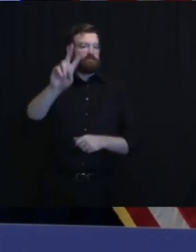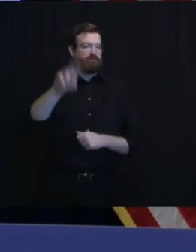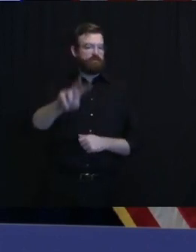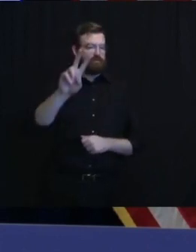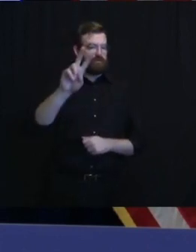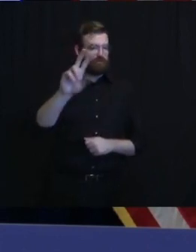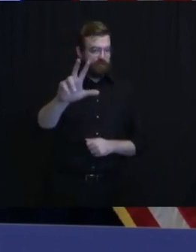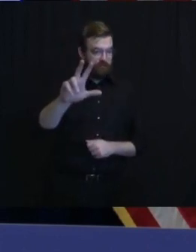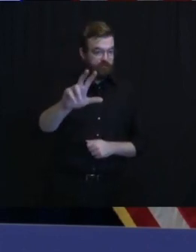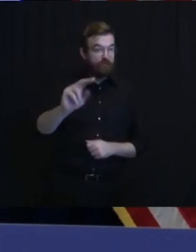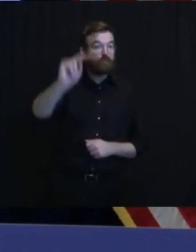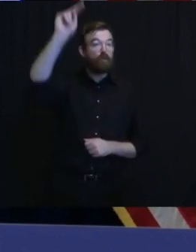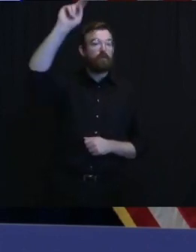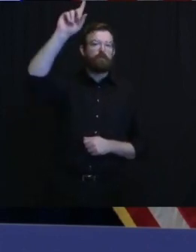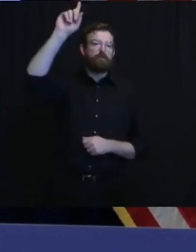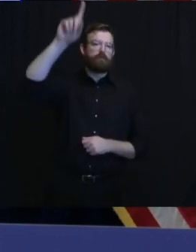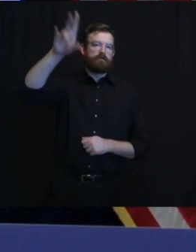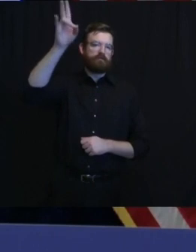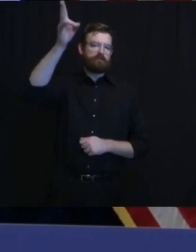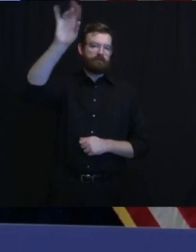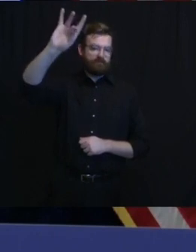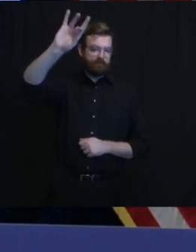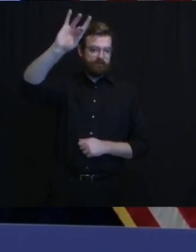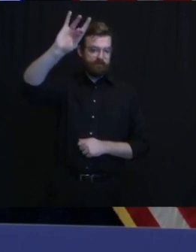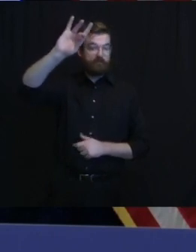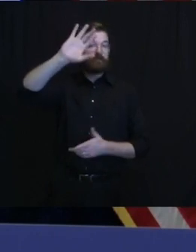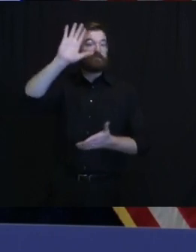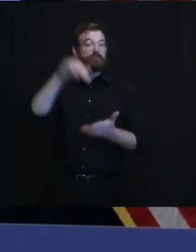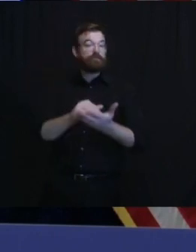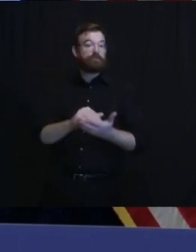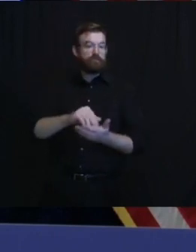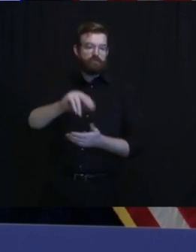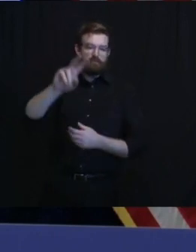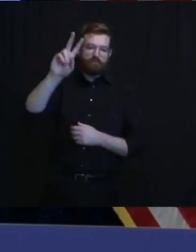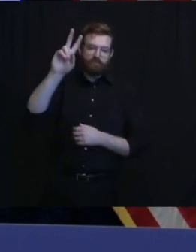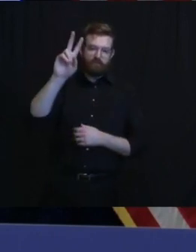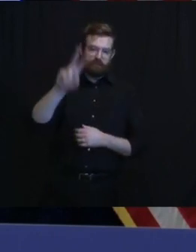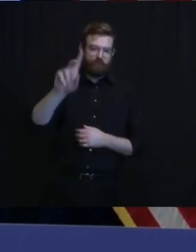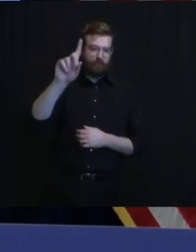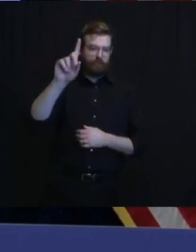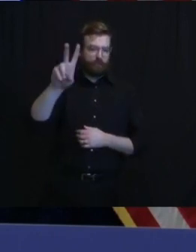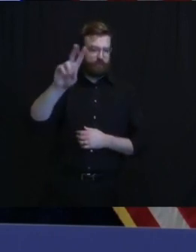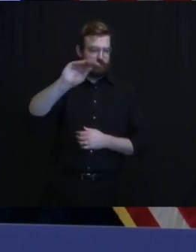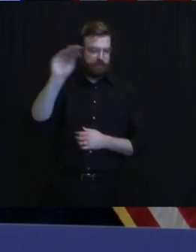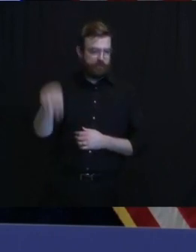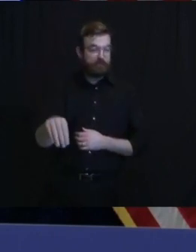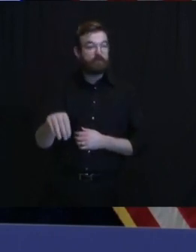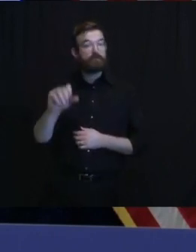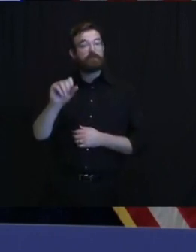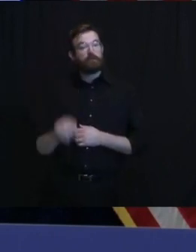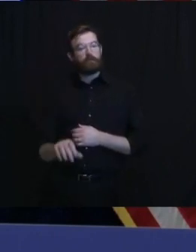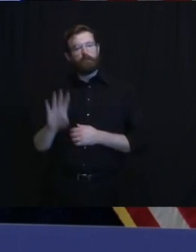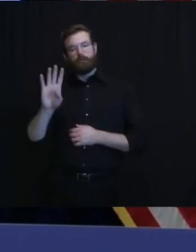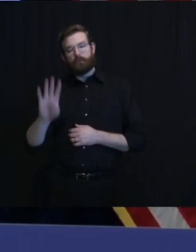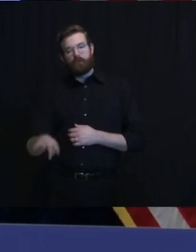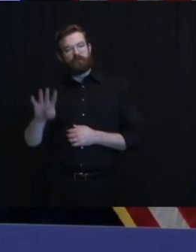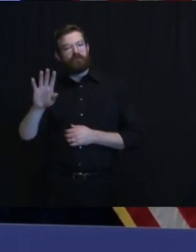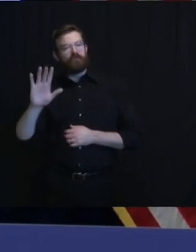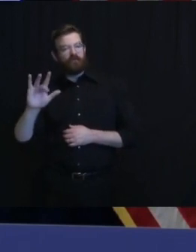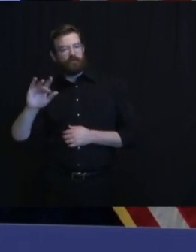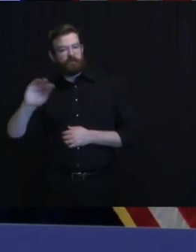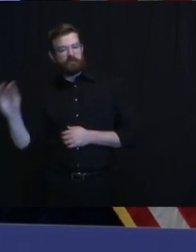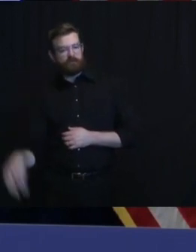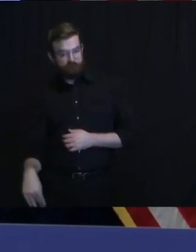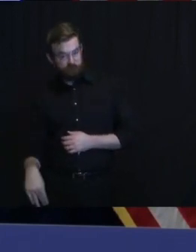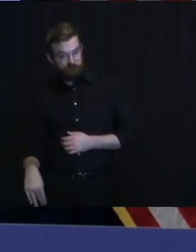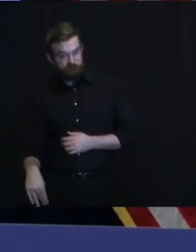4.25%. We will also be making some changes to the long-term care data presented on the dashboard. As you know, we have facilities